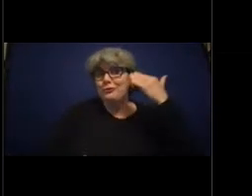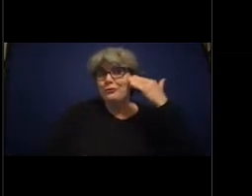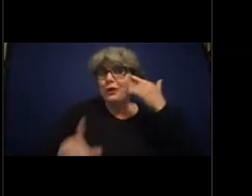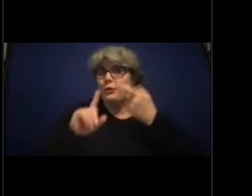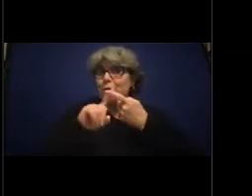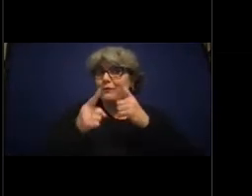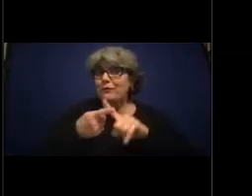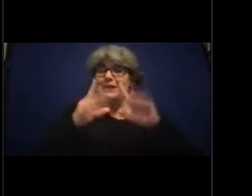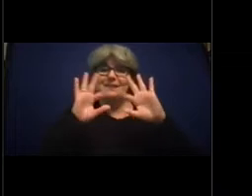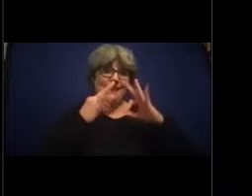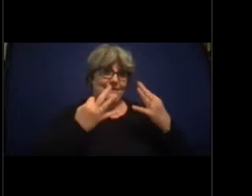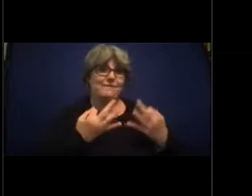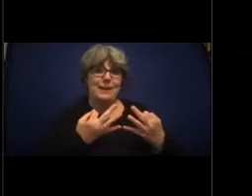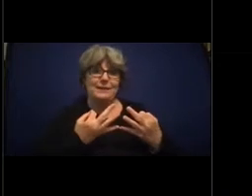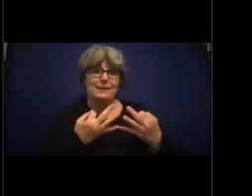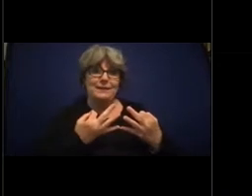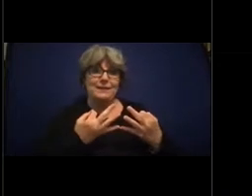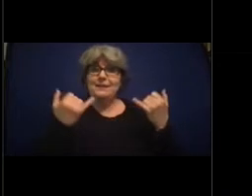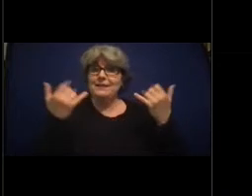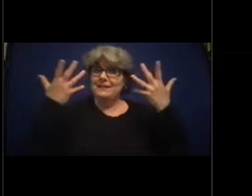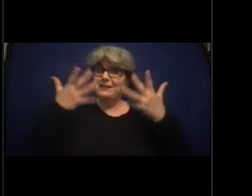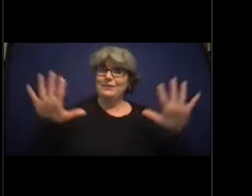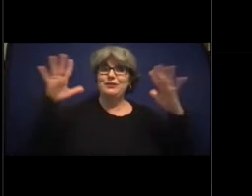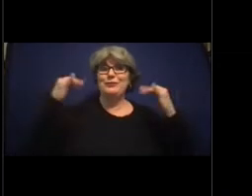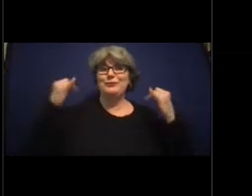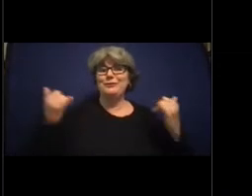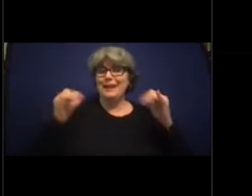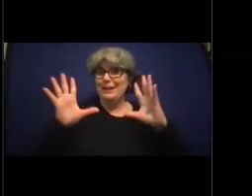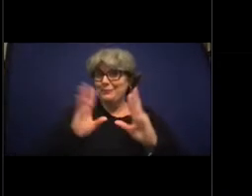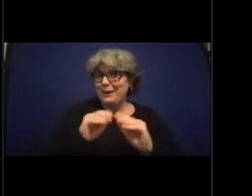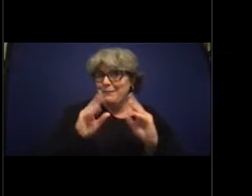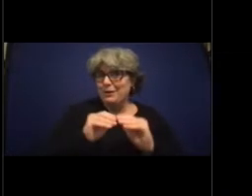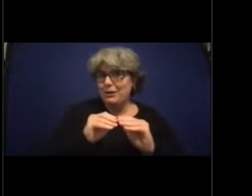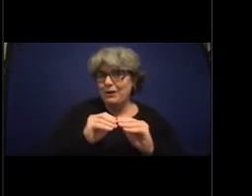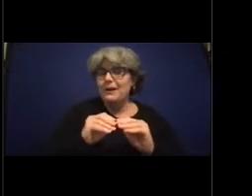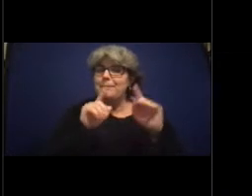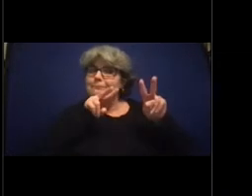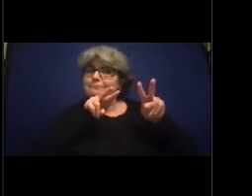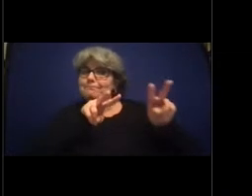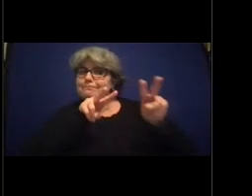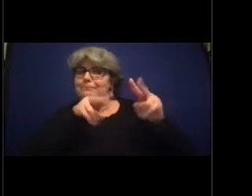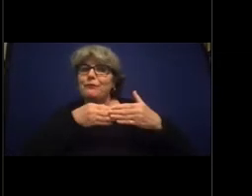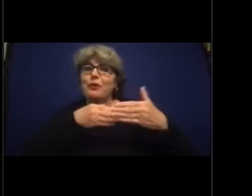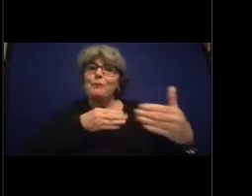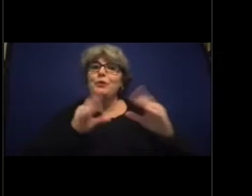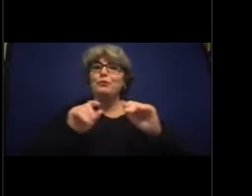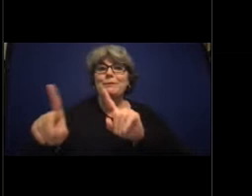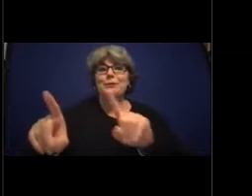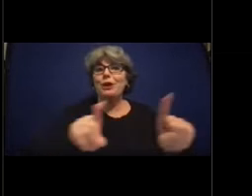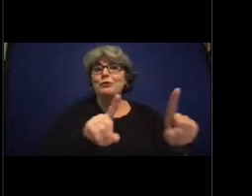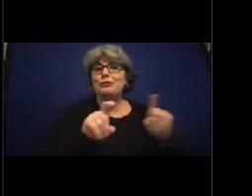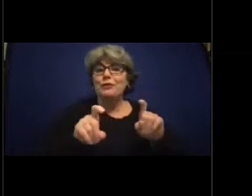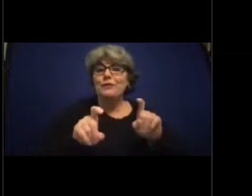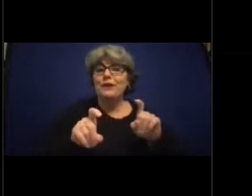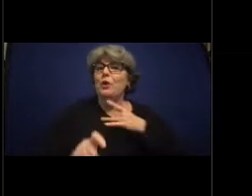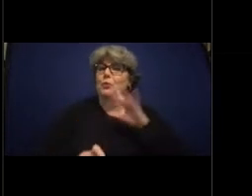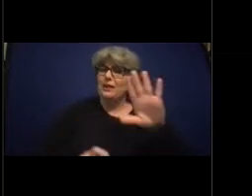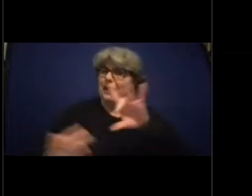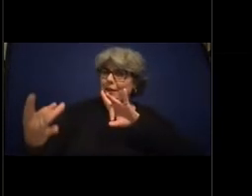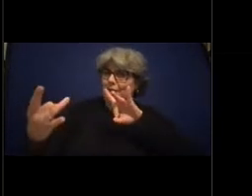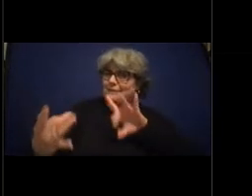and family. So this concludes today's webinar, but please stay tuned for a post-webinar survey. We would love your